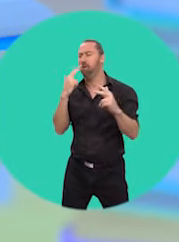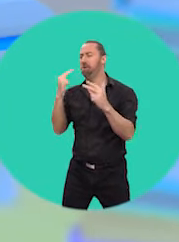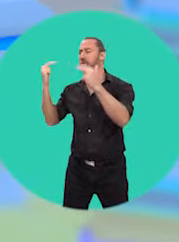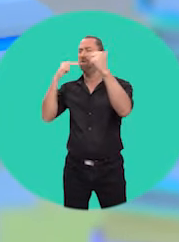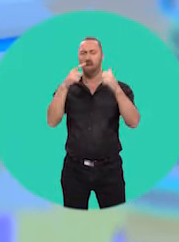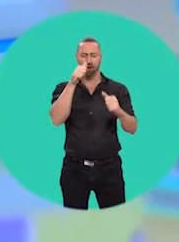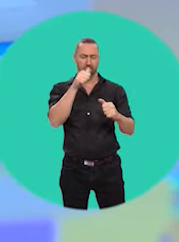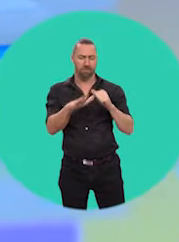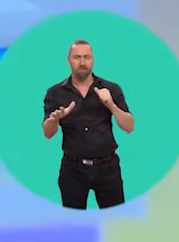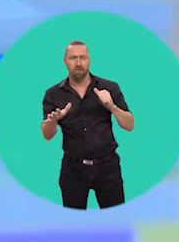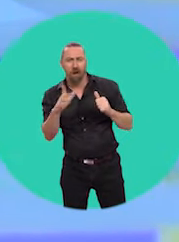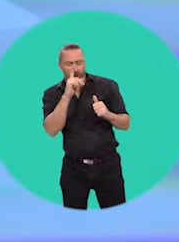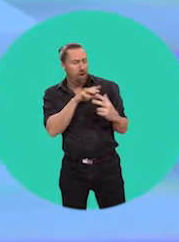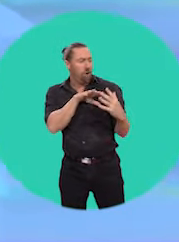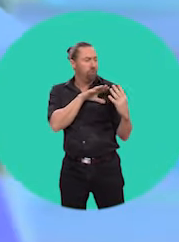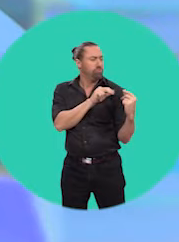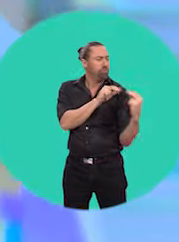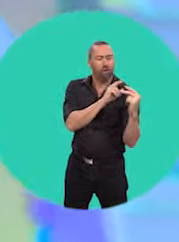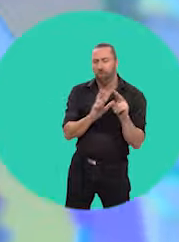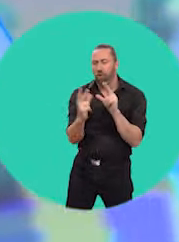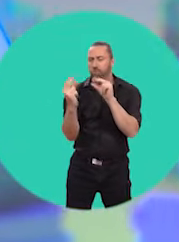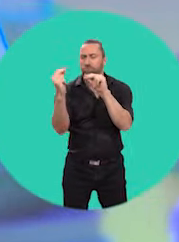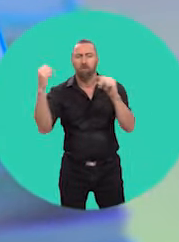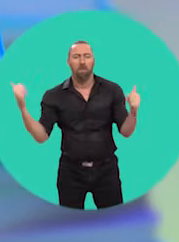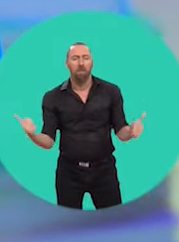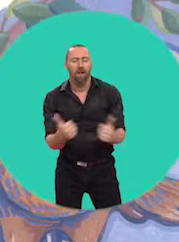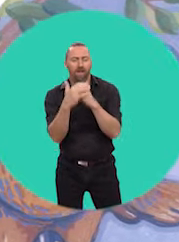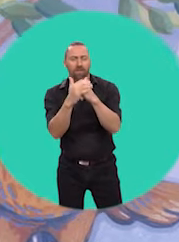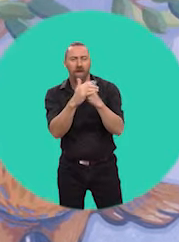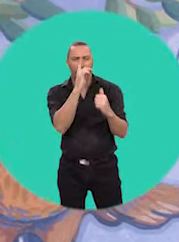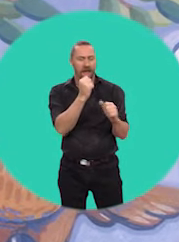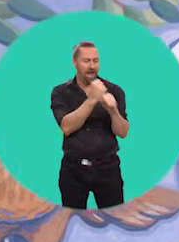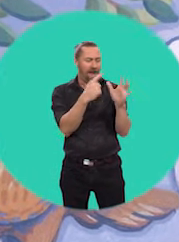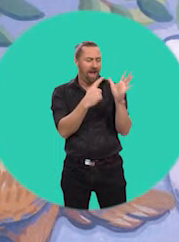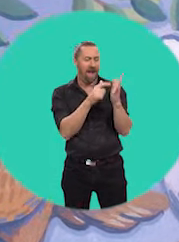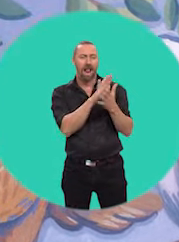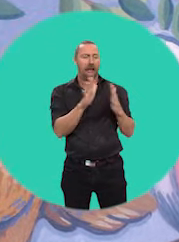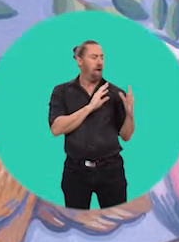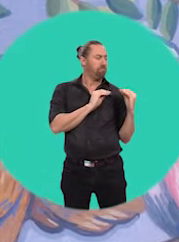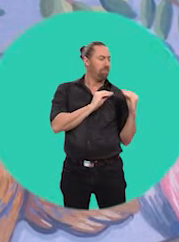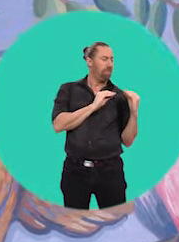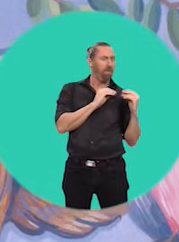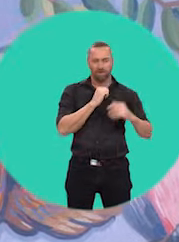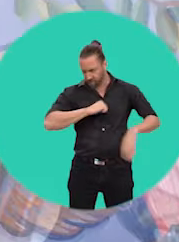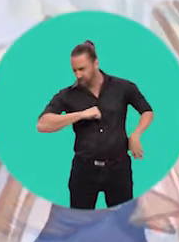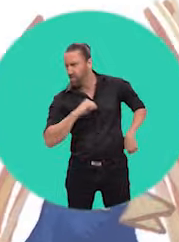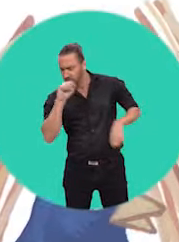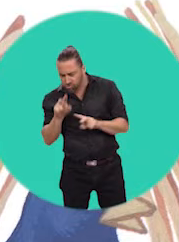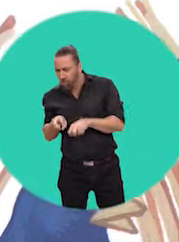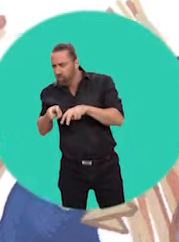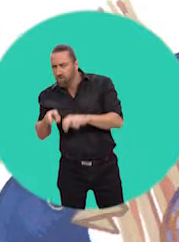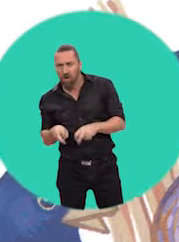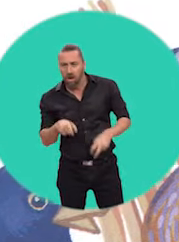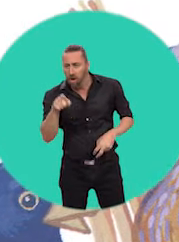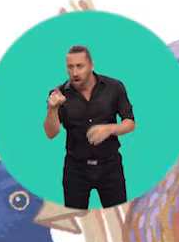Since he could talk to everyone, Leonard had plenty of friends. He'd gossip with the galahs and jabber with the joeys.